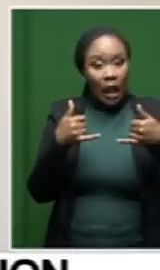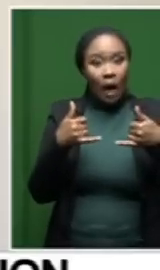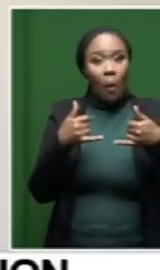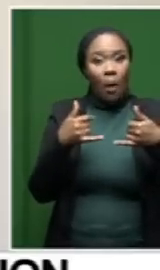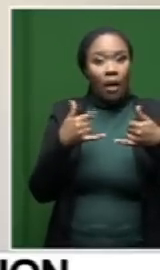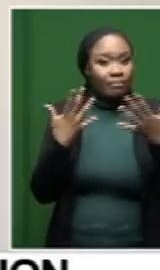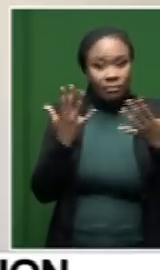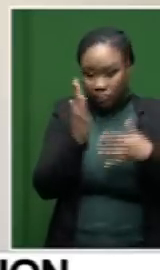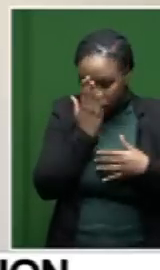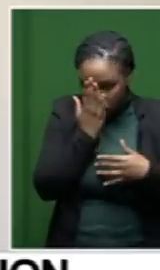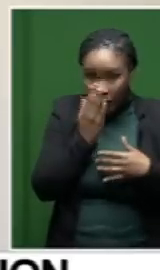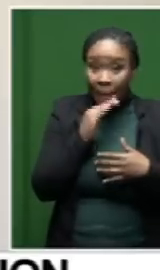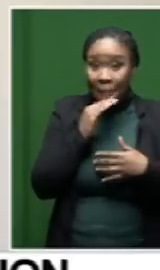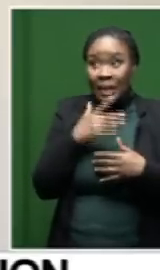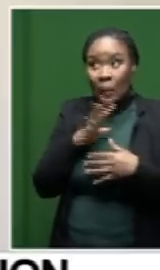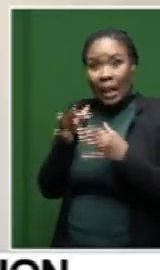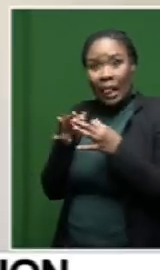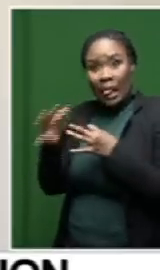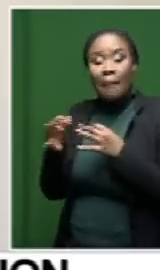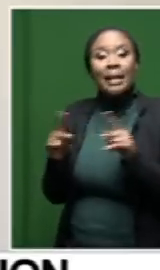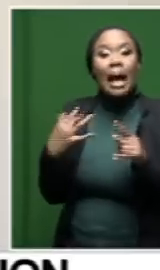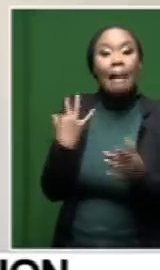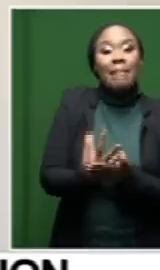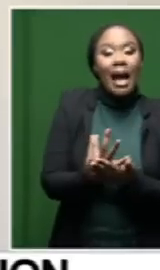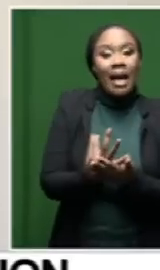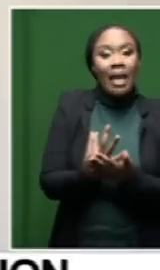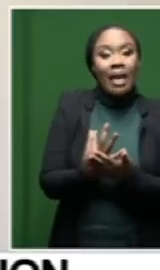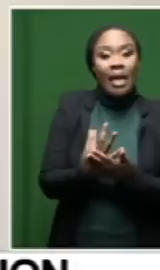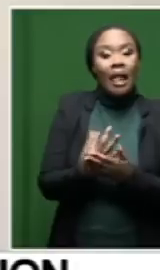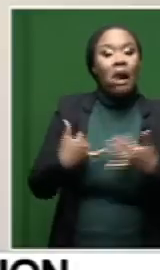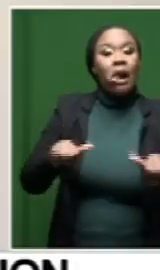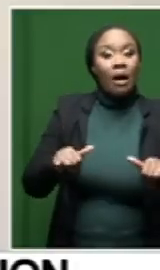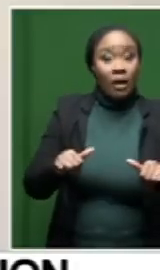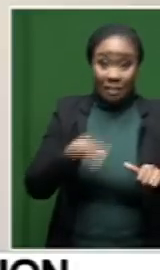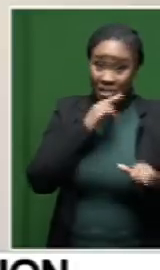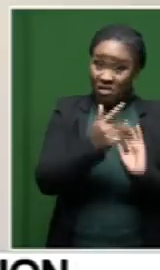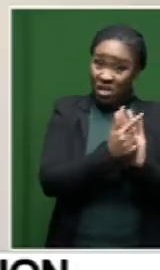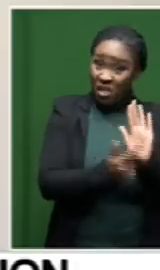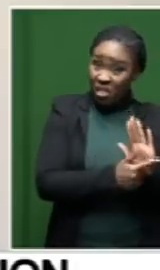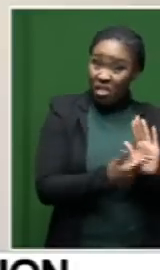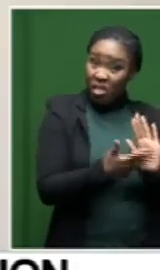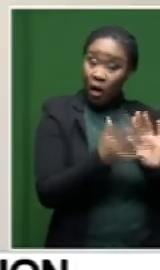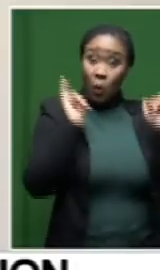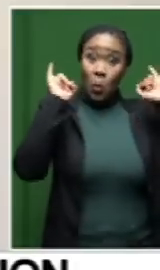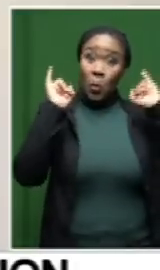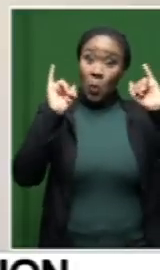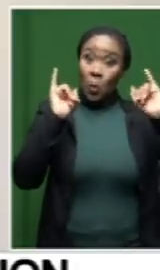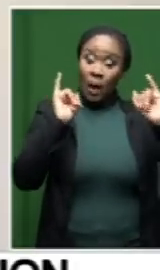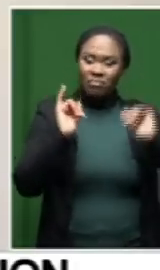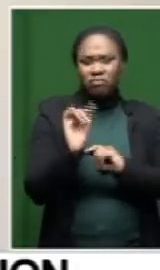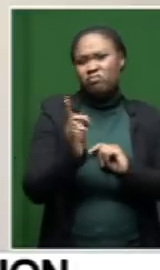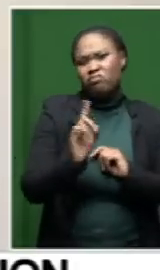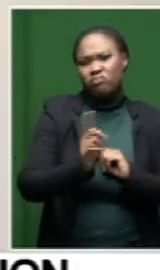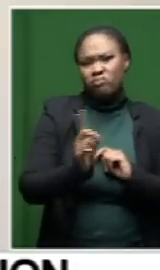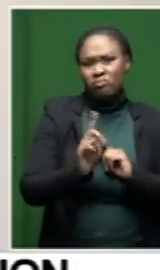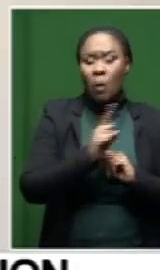for the extension. But that is not a legal crisis,